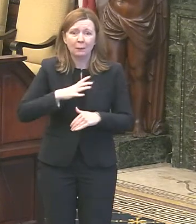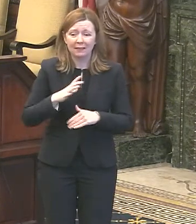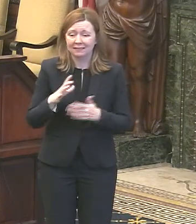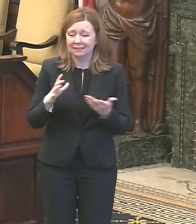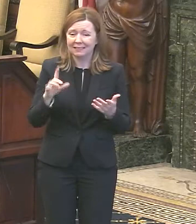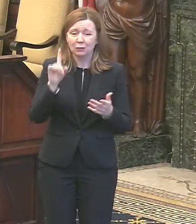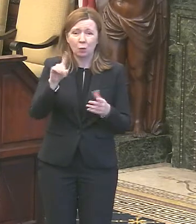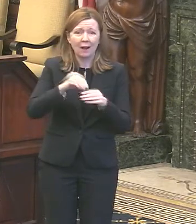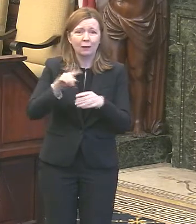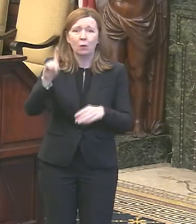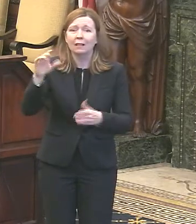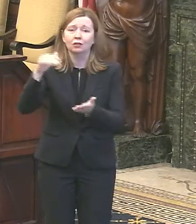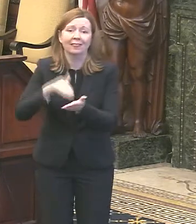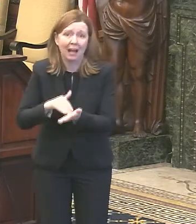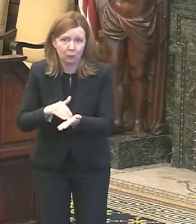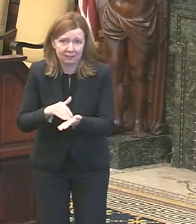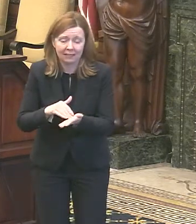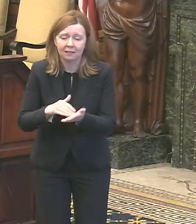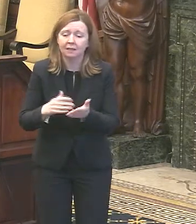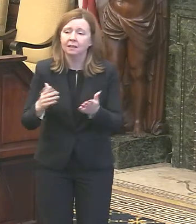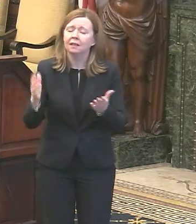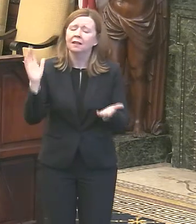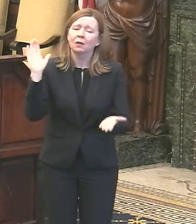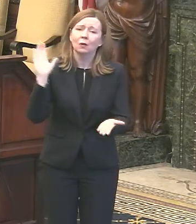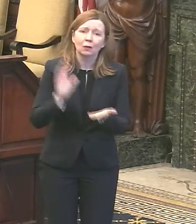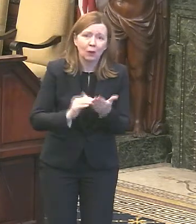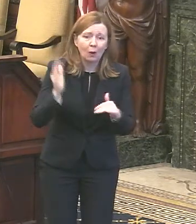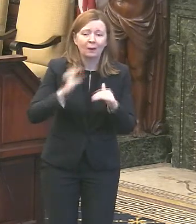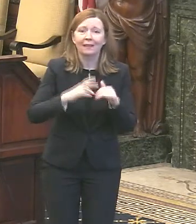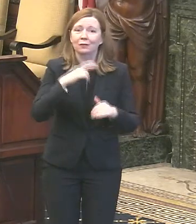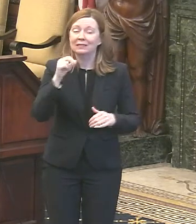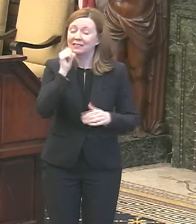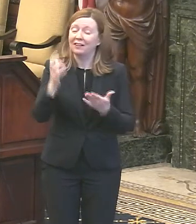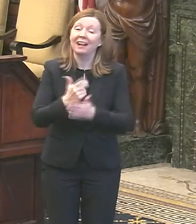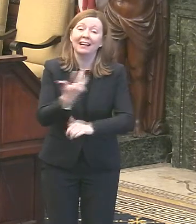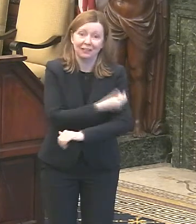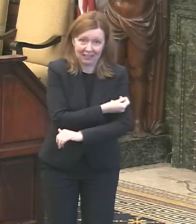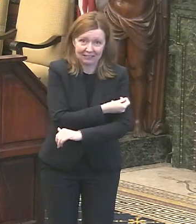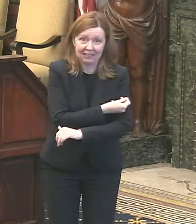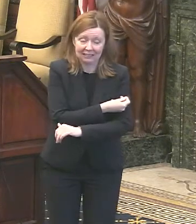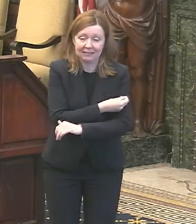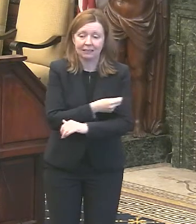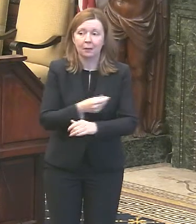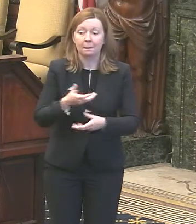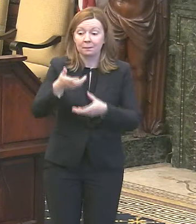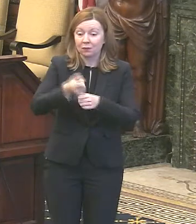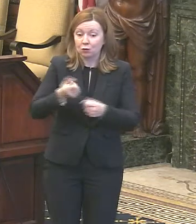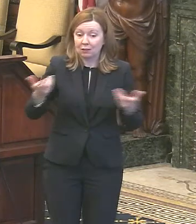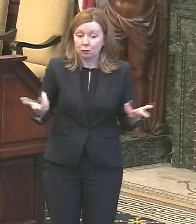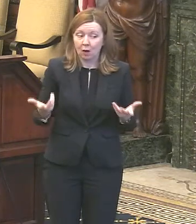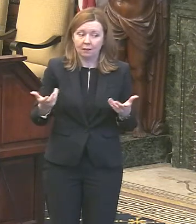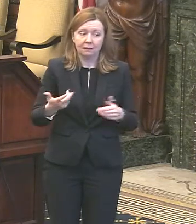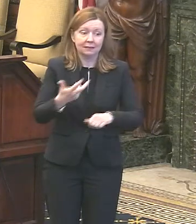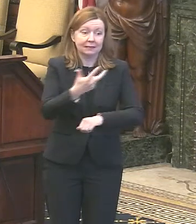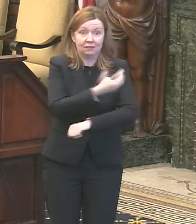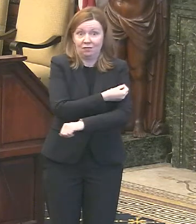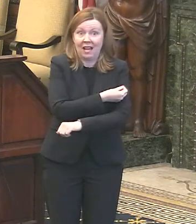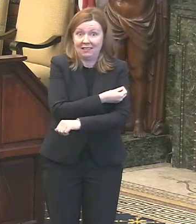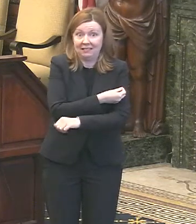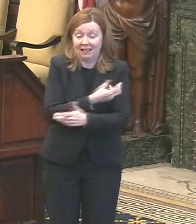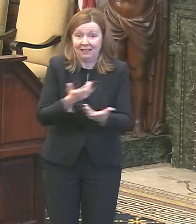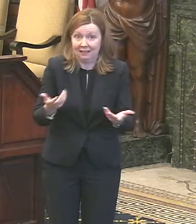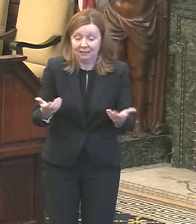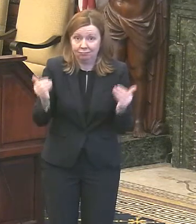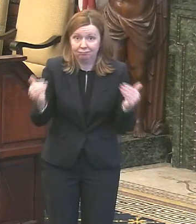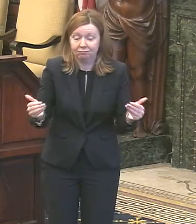1 in 100,000. And those are much, much lower than the risk of not getting vaccinated. Because the only choice you have is being vaccinated or not being vaccinated.